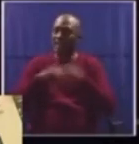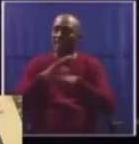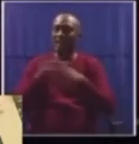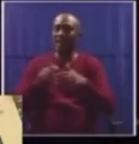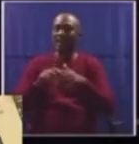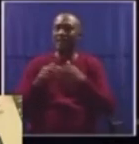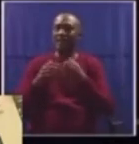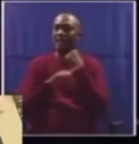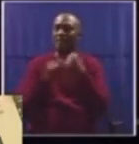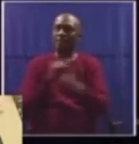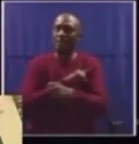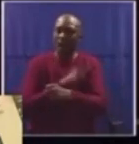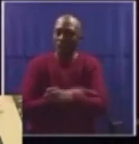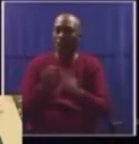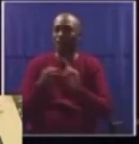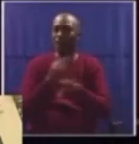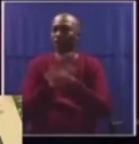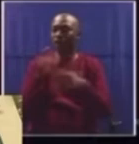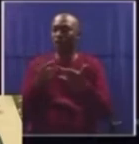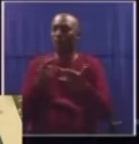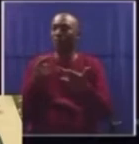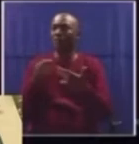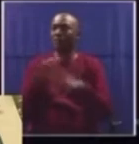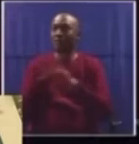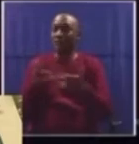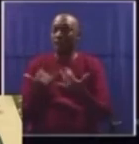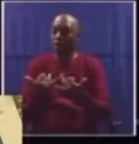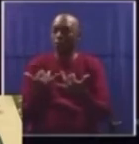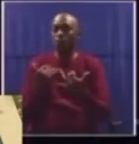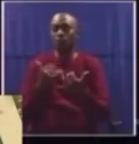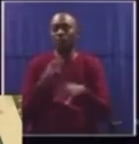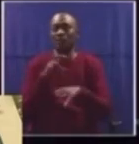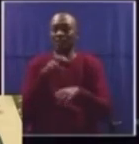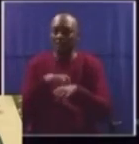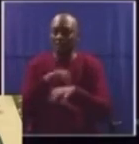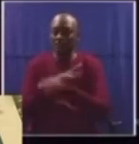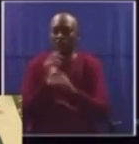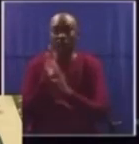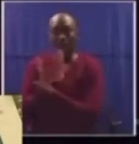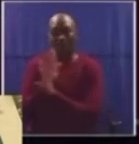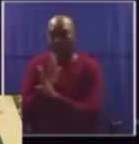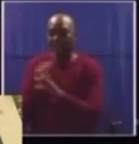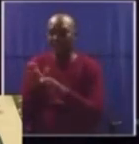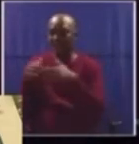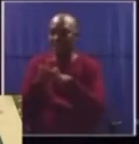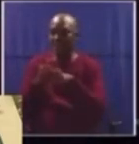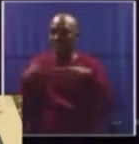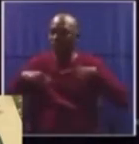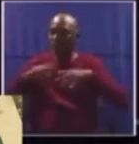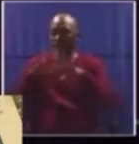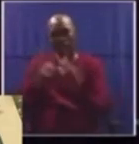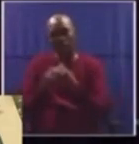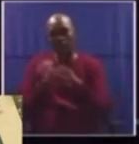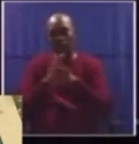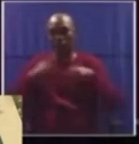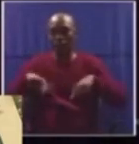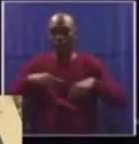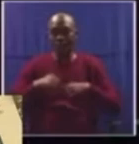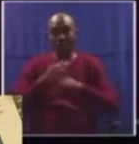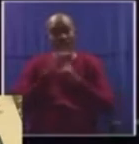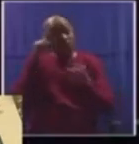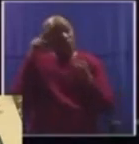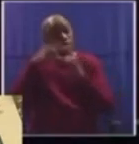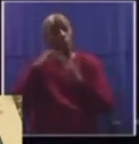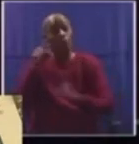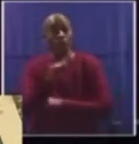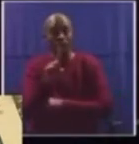to provide for the needs of our people, and we are at the mercy of the private sector for all aspects of our lives. The goal is to ensure that nothing